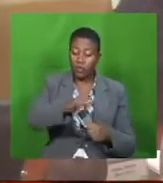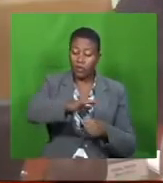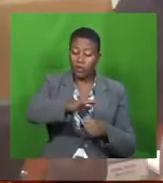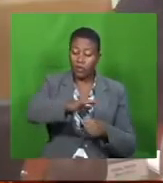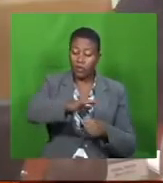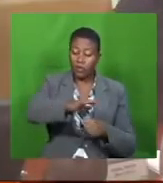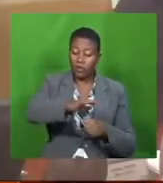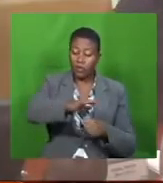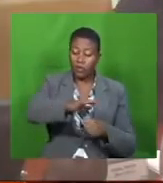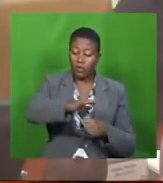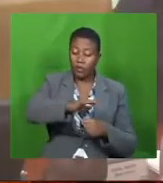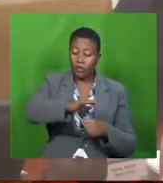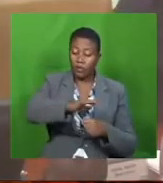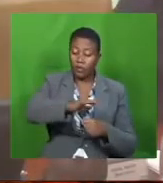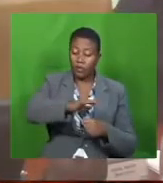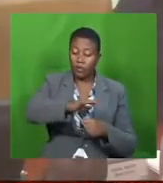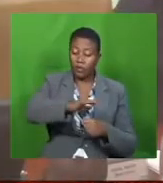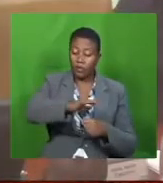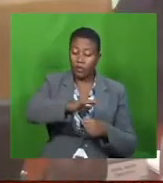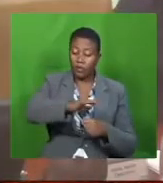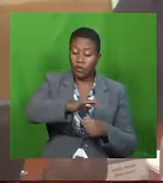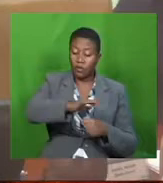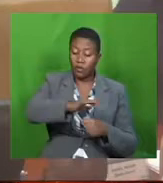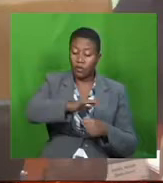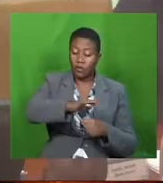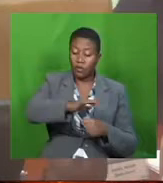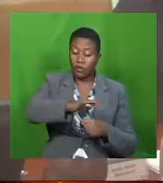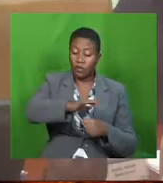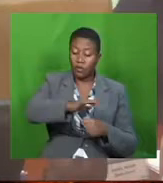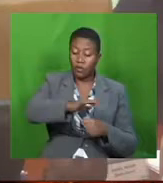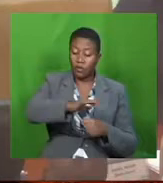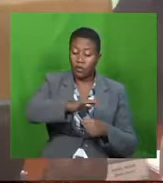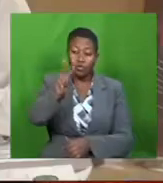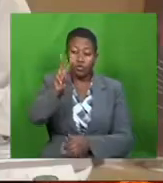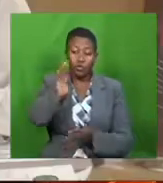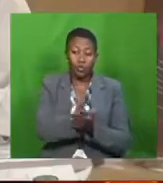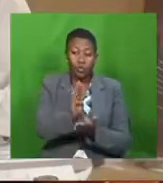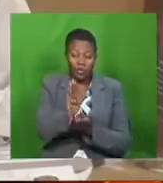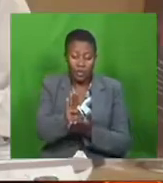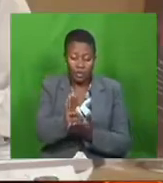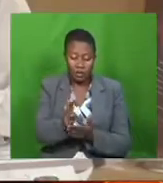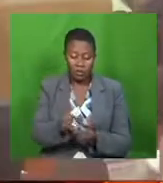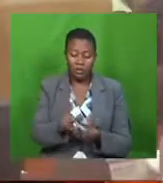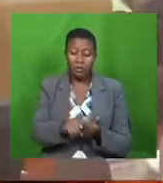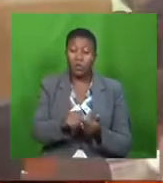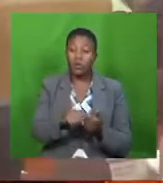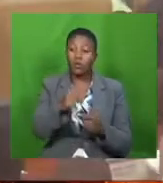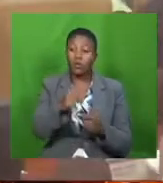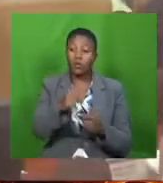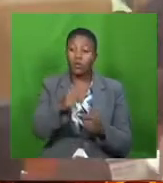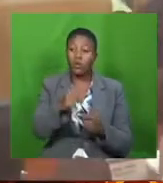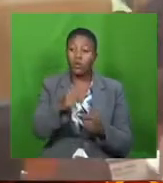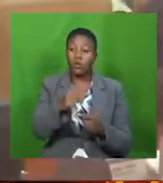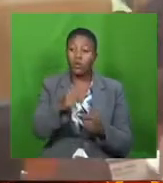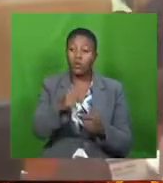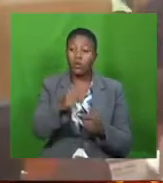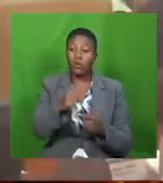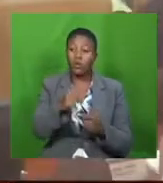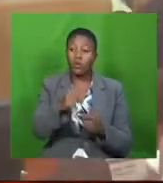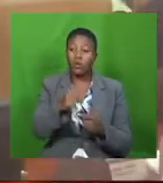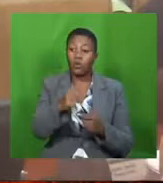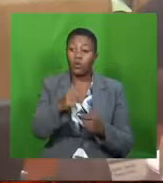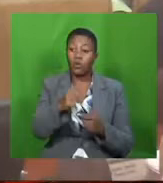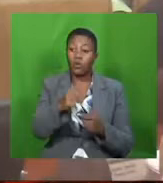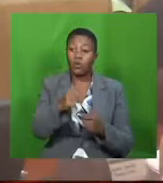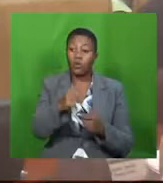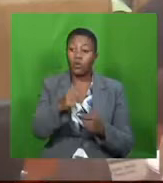parliamentary candidate. No, mo ABI 50,000. Not gonna go in that. It's acquire I pass wa fight the COVID. No. Na yini na ni achieve.